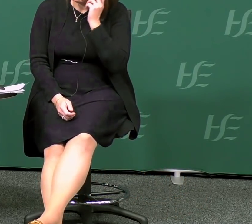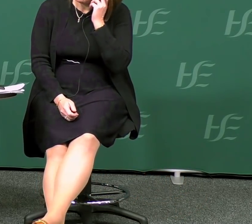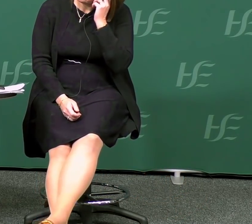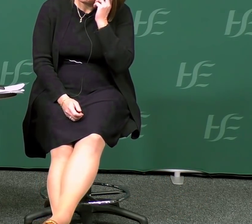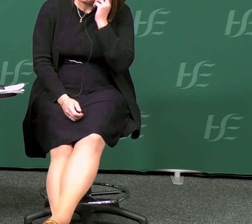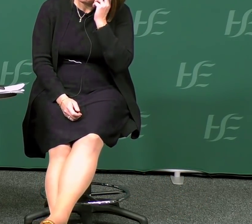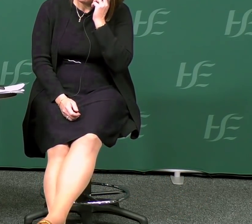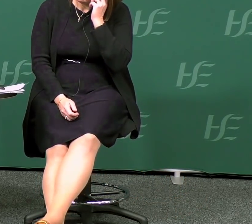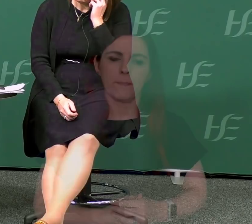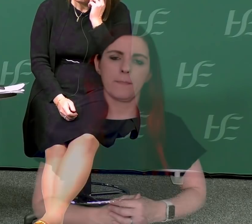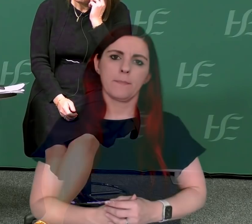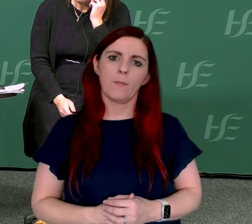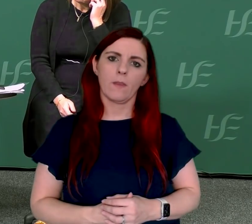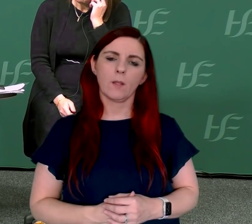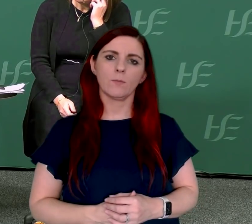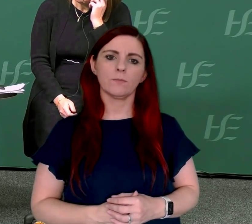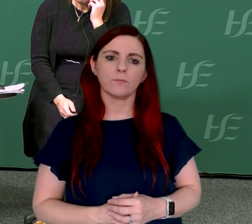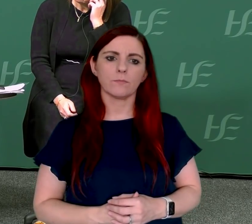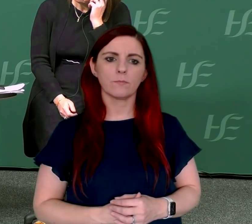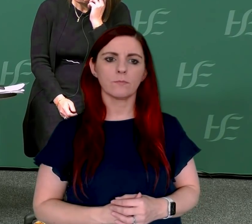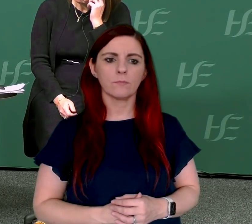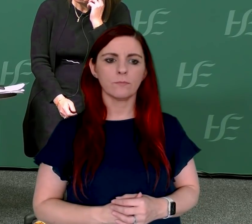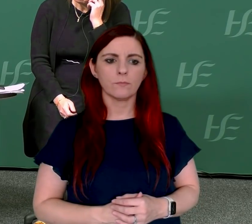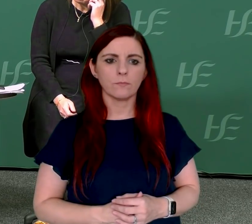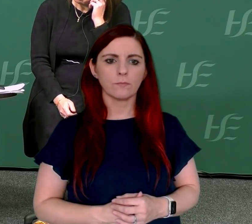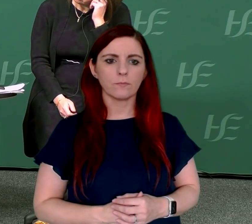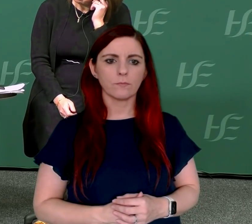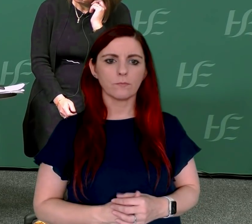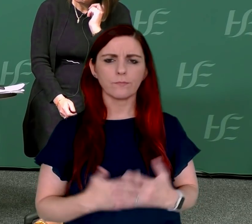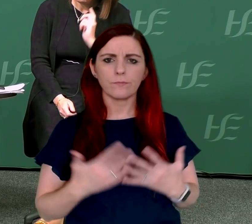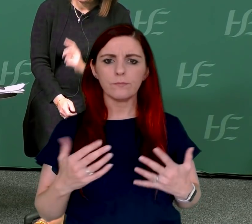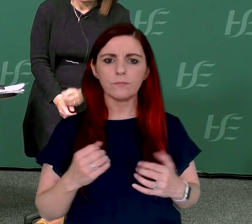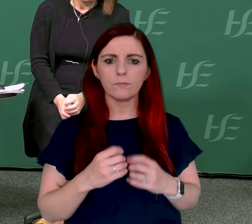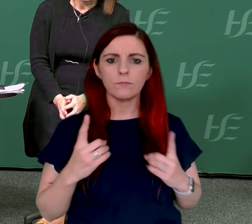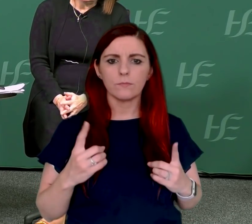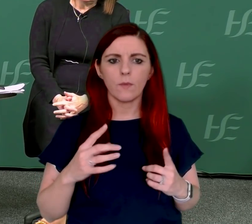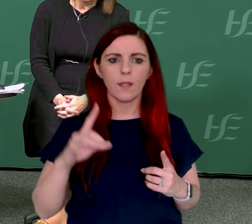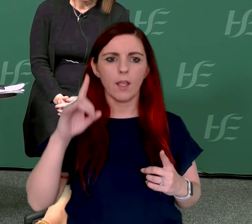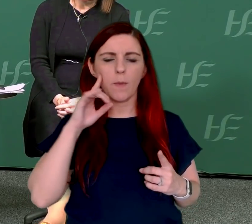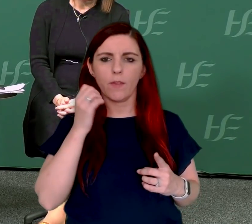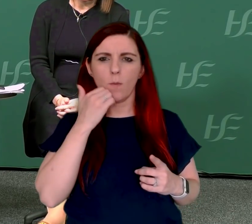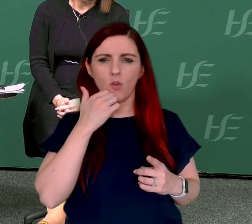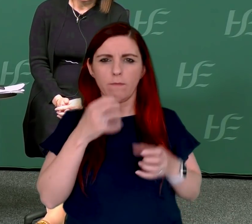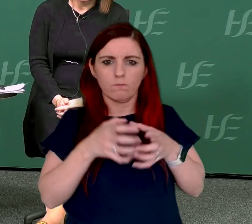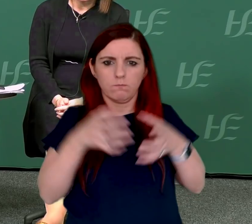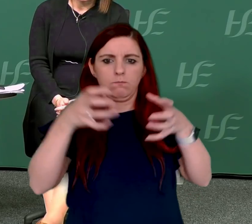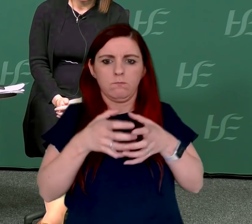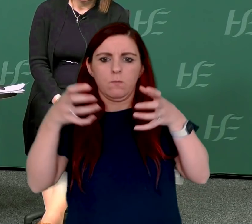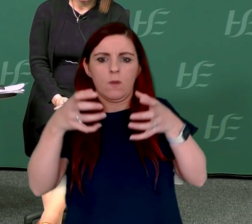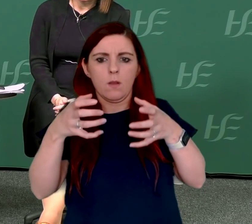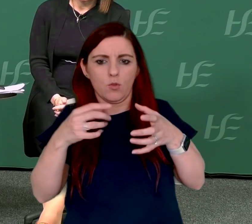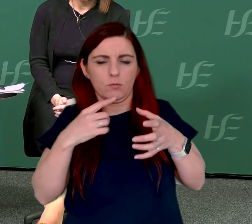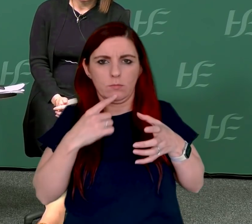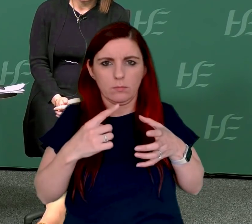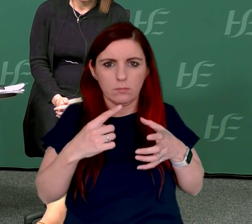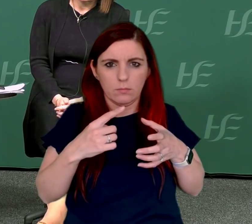Paul Cullen, the Irish Times. I hear what you're saying, obviously, and everybody is hearing about the current wave of COVID-19. But you can construct an